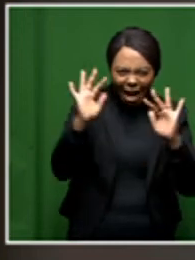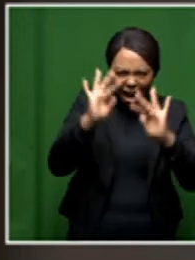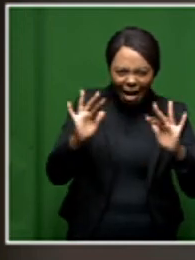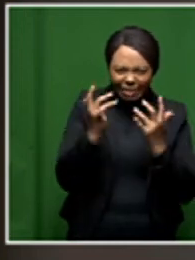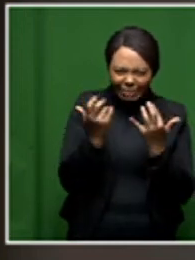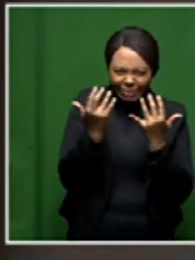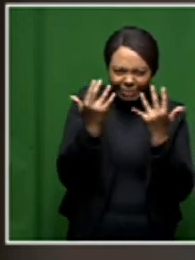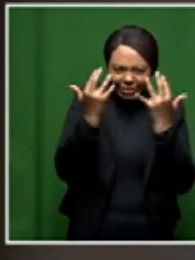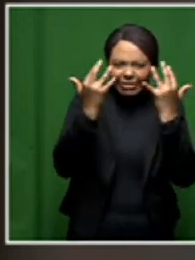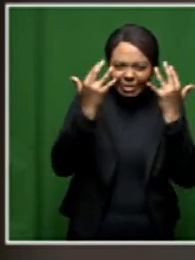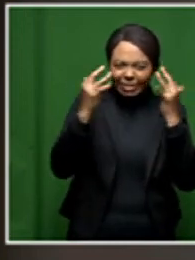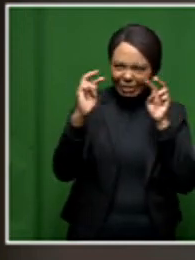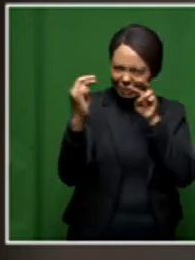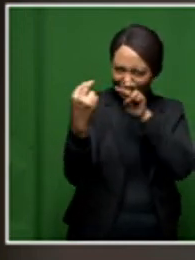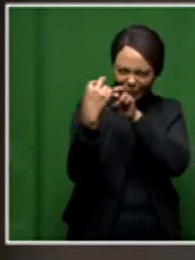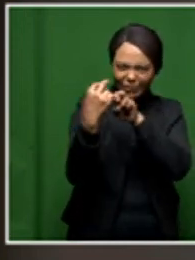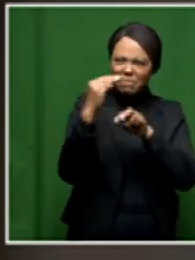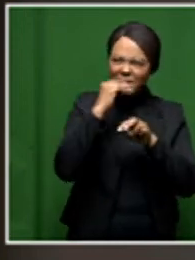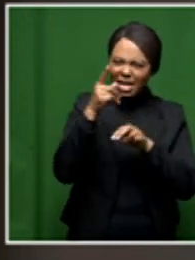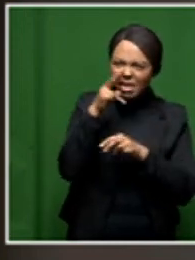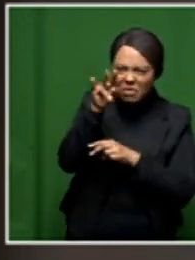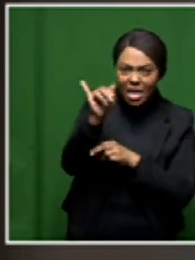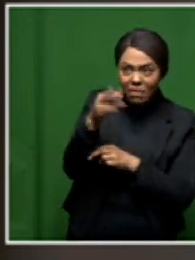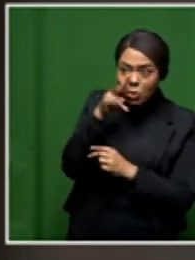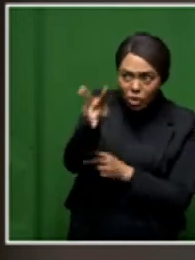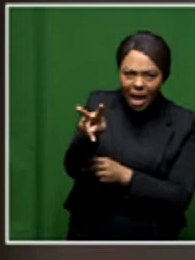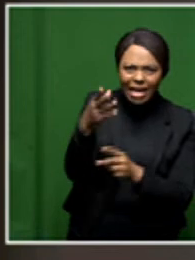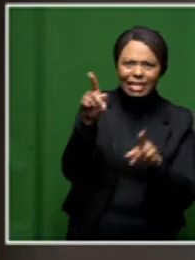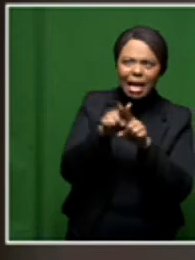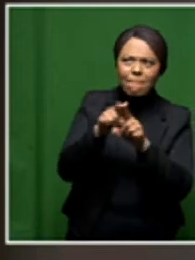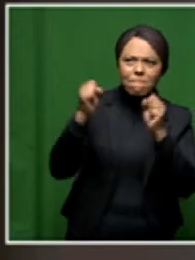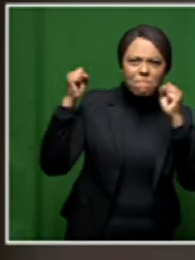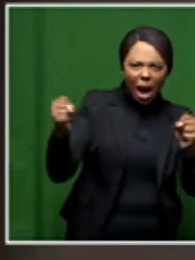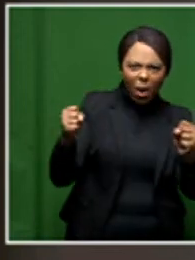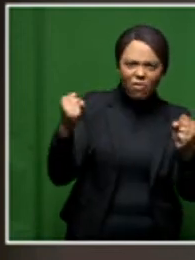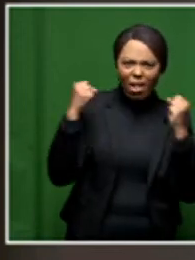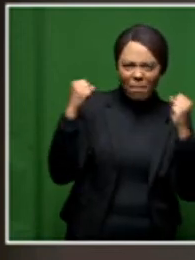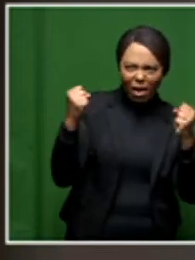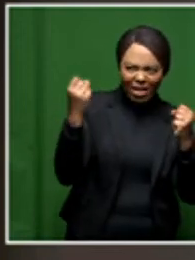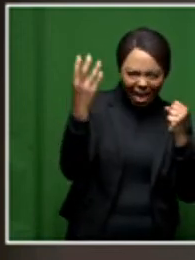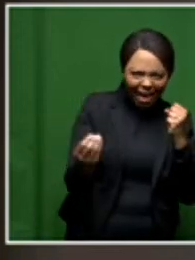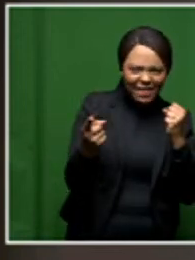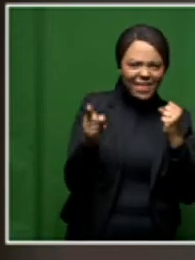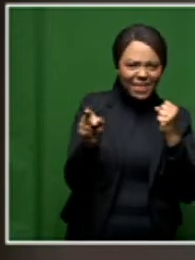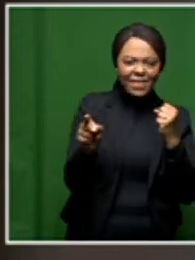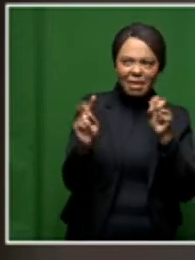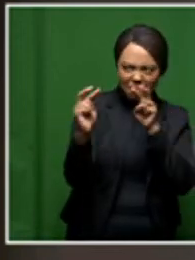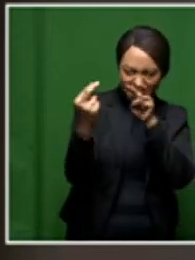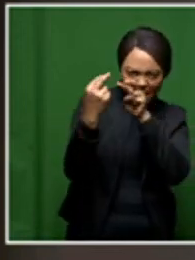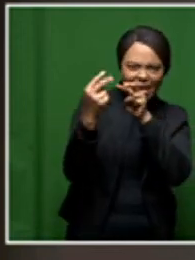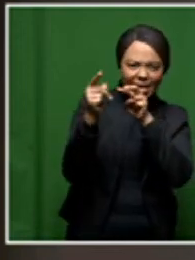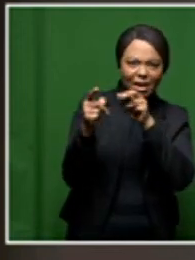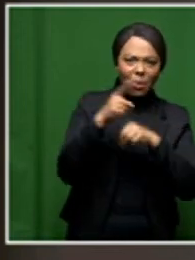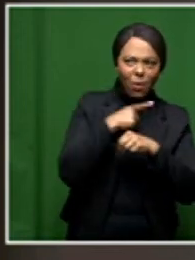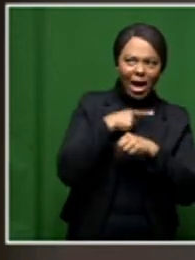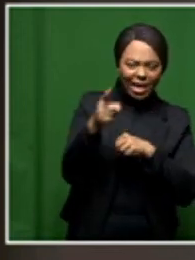of something that's powerful, and that's what I want to, the message that I want to get across to people.